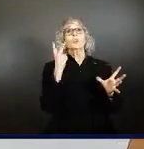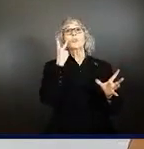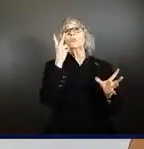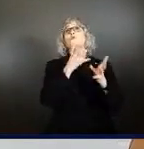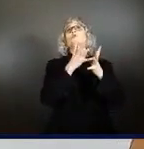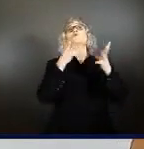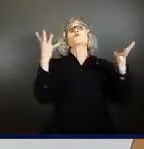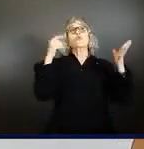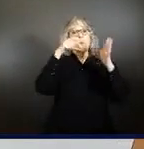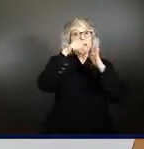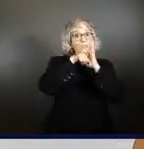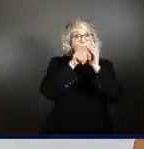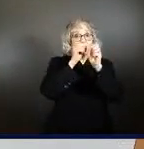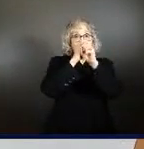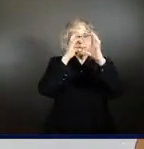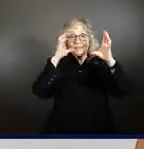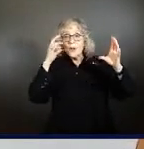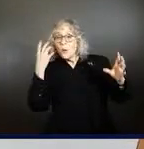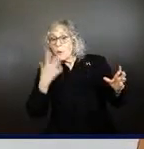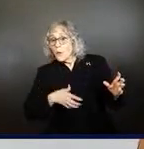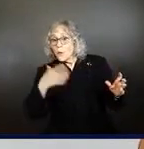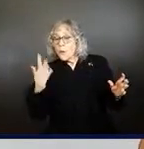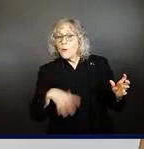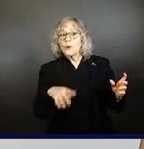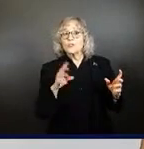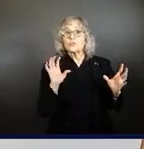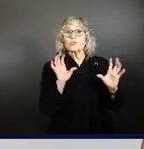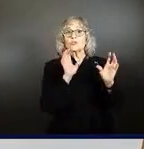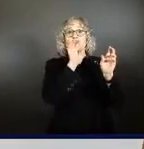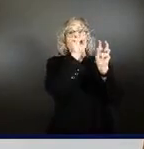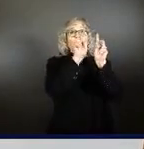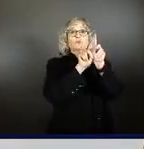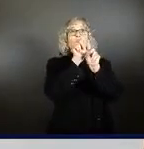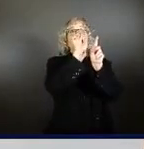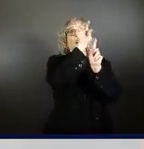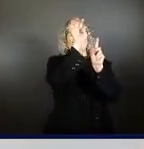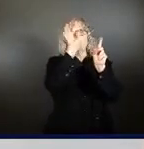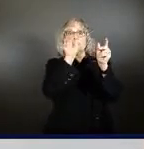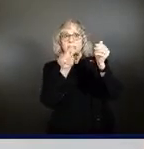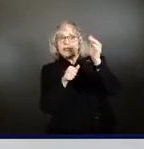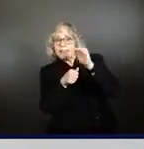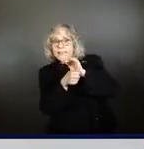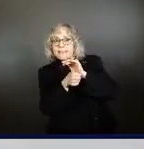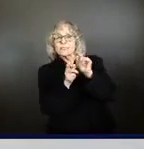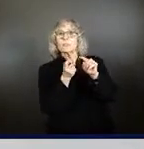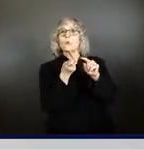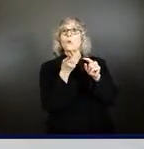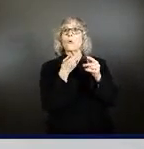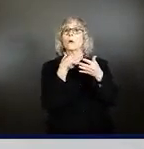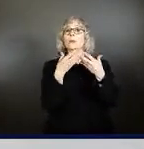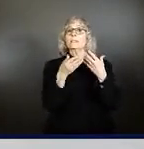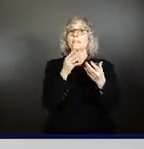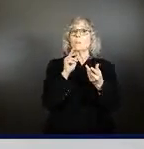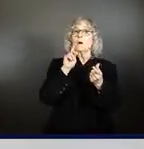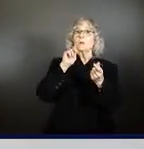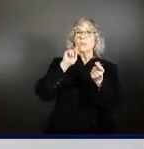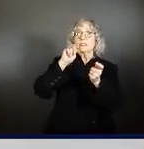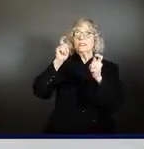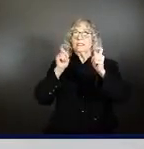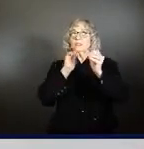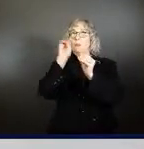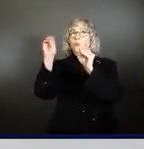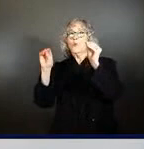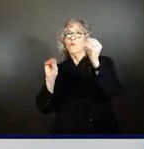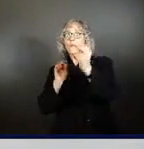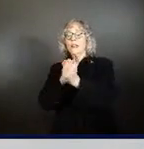exquisite details as to, where certain populations of stars are hidden. Or, even some of the dynamics you will be able to see about